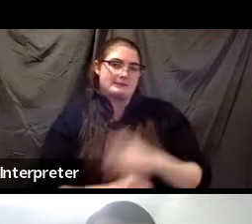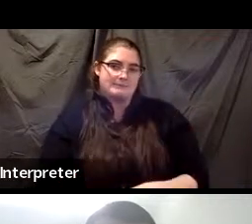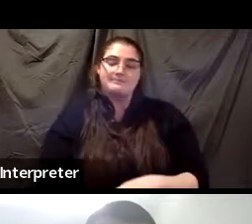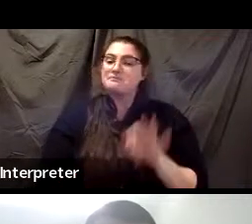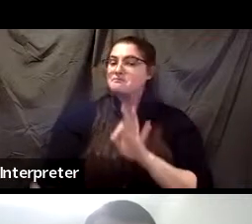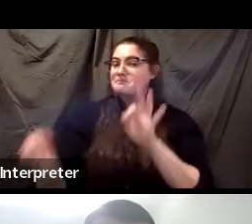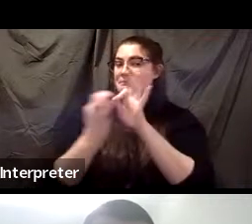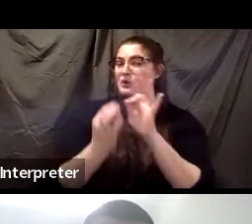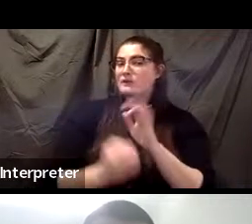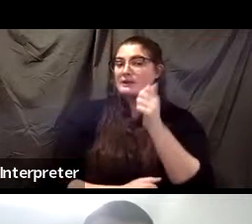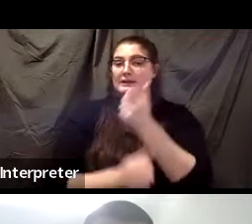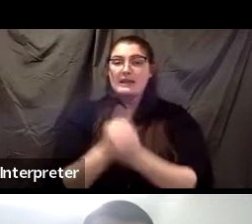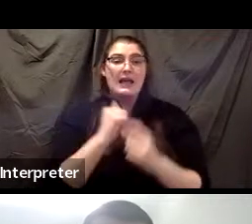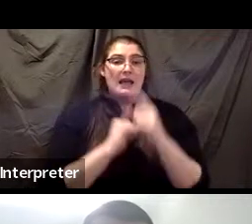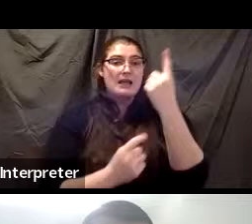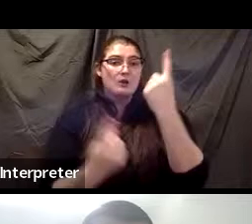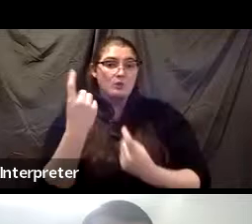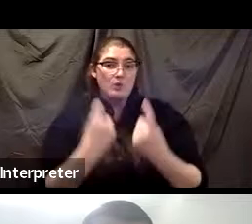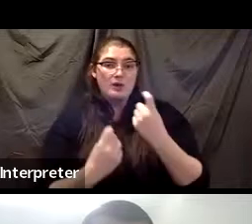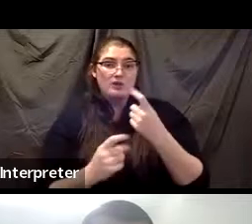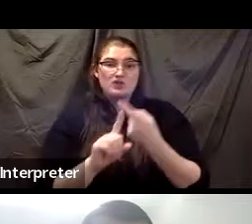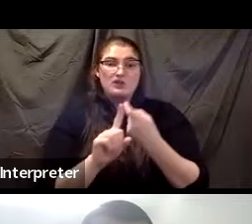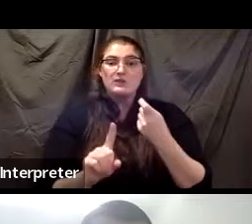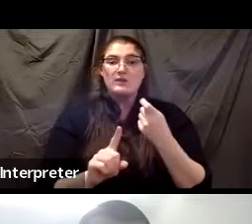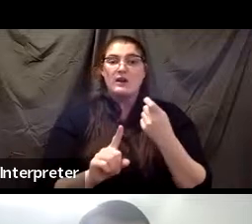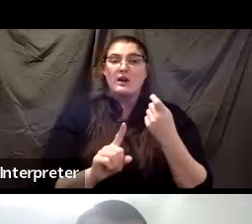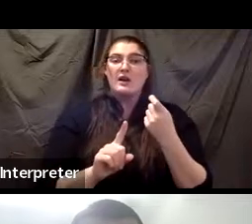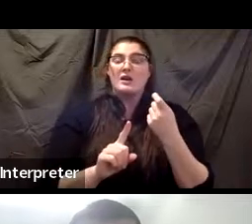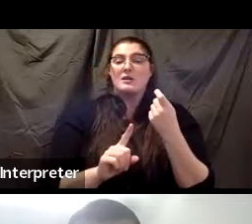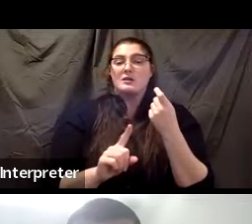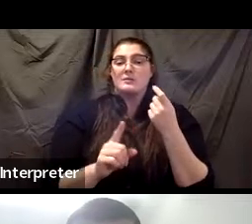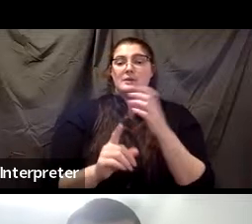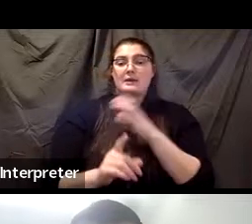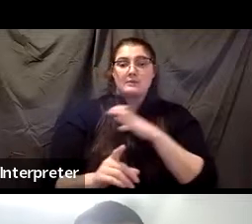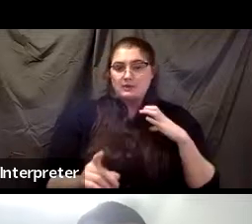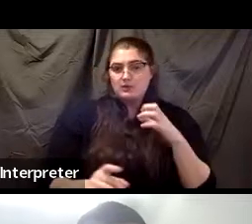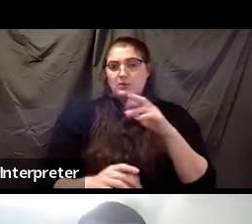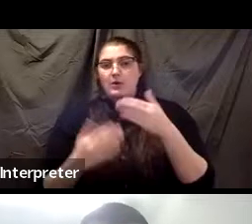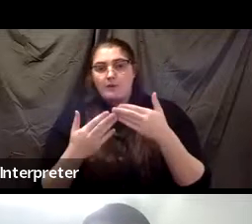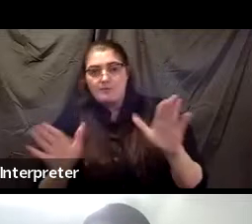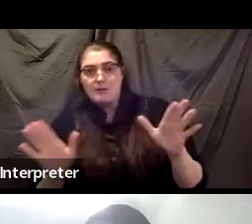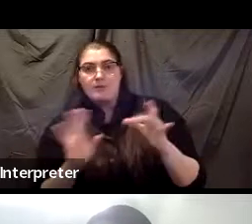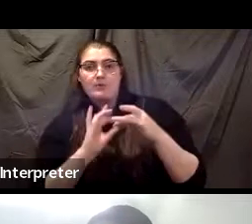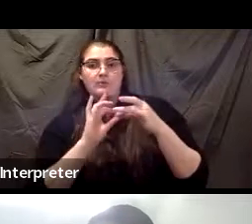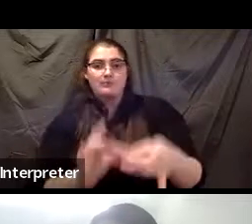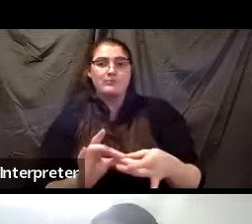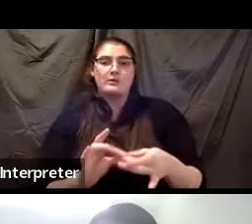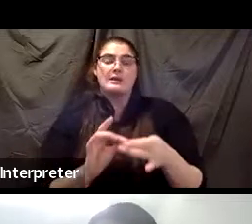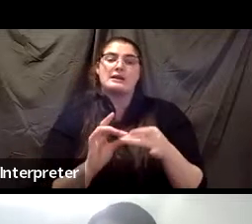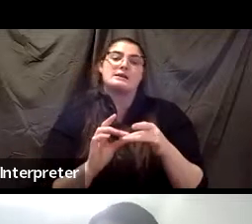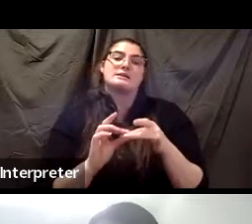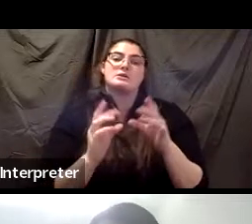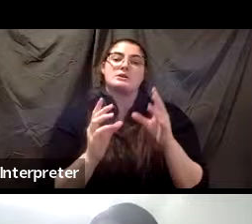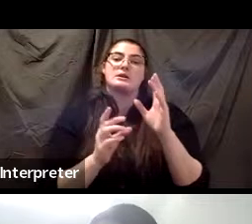Perfect. Are there any questions from the commissioners or the public regarding the meeting minutes of January's public meeting?